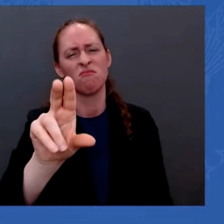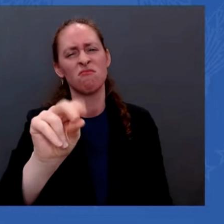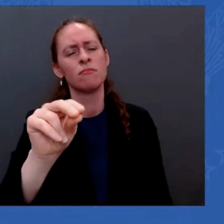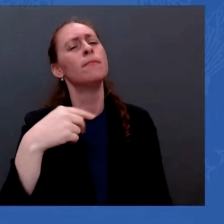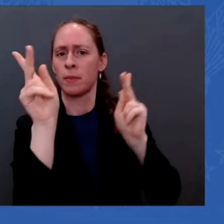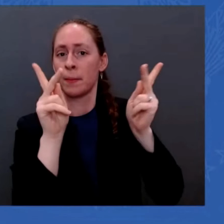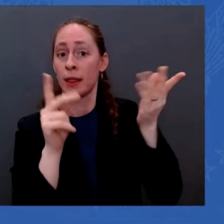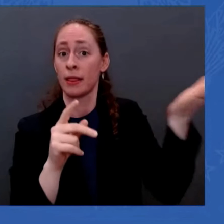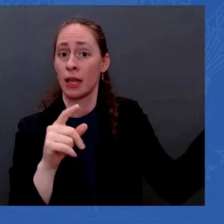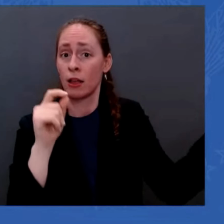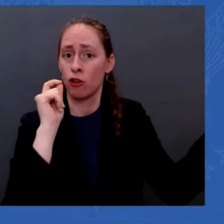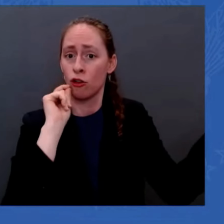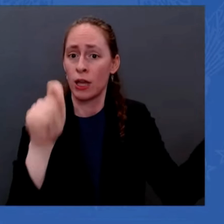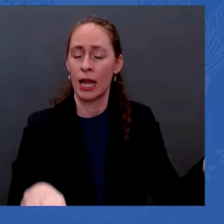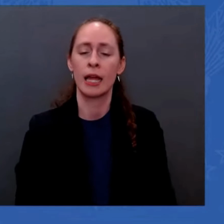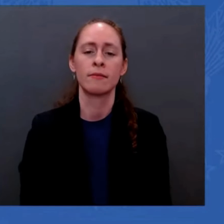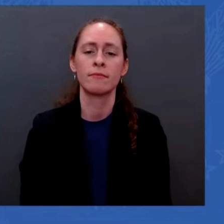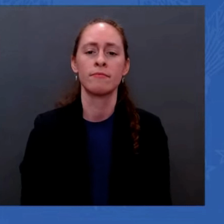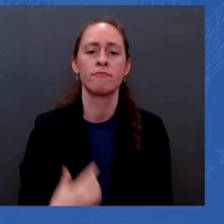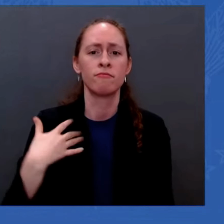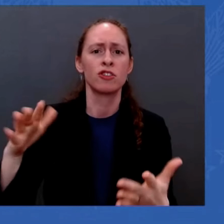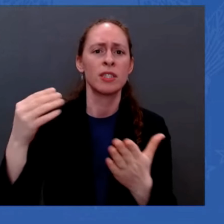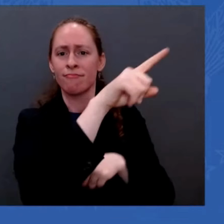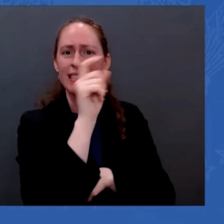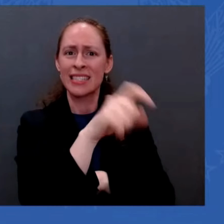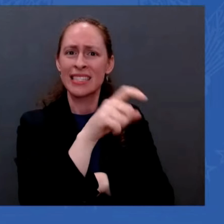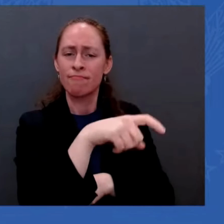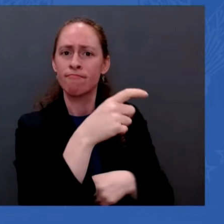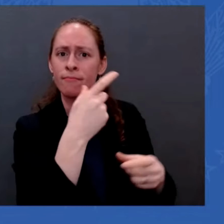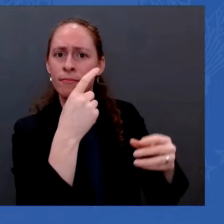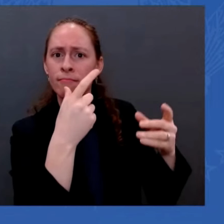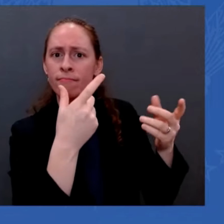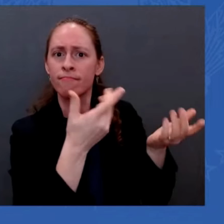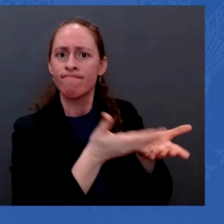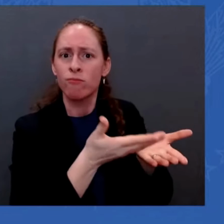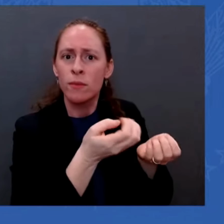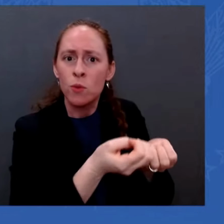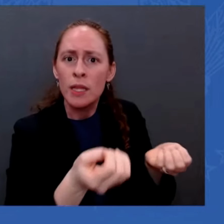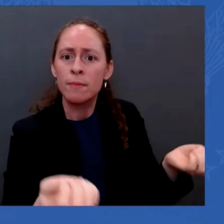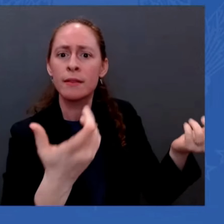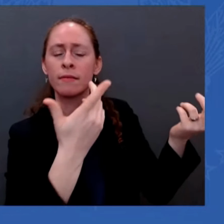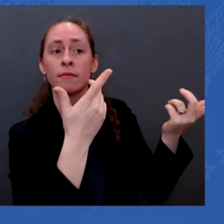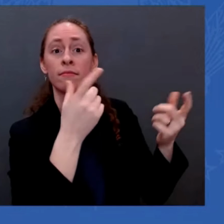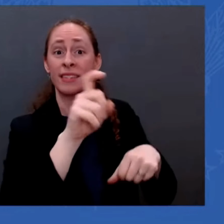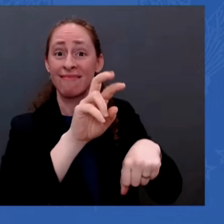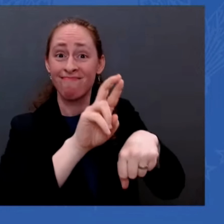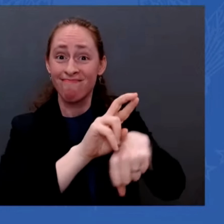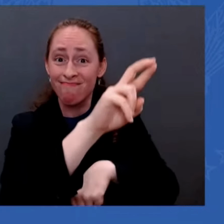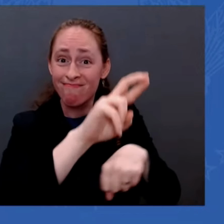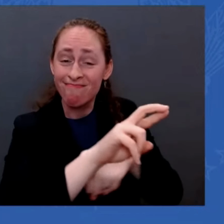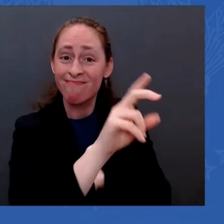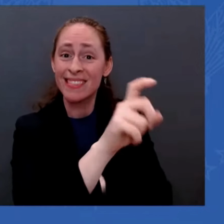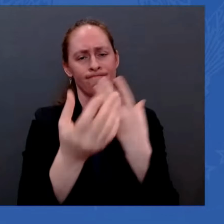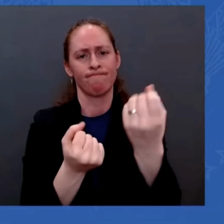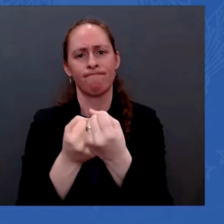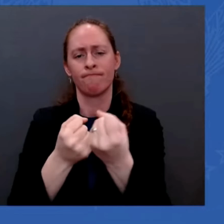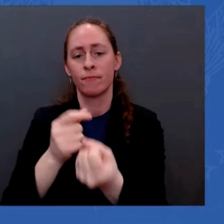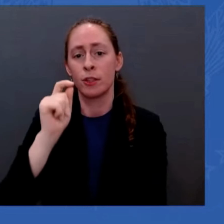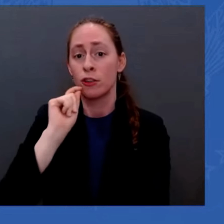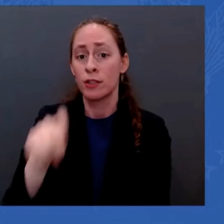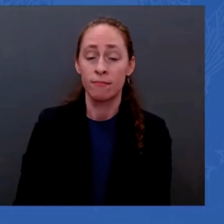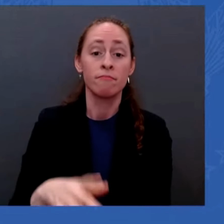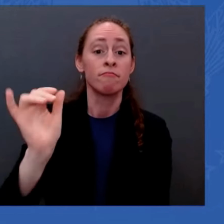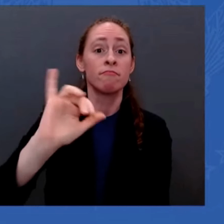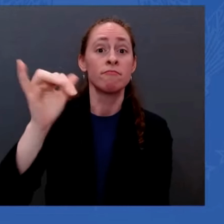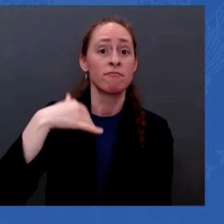to Ukraine, $650 million. We also previously provided $500 million.